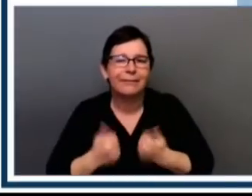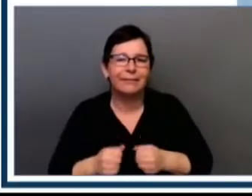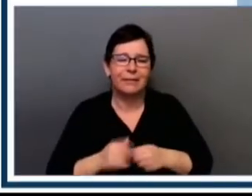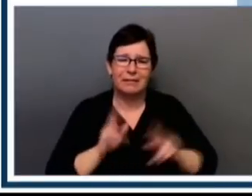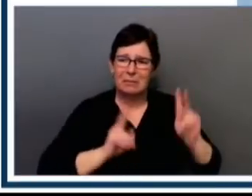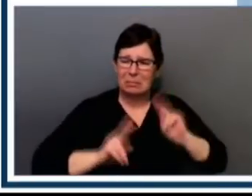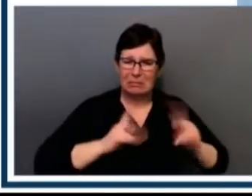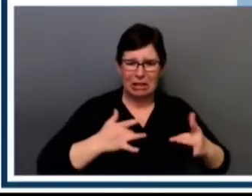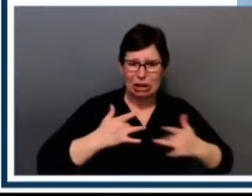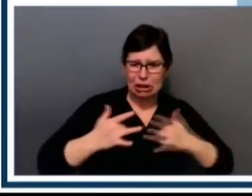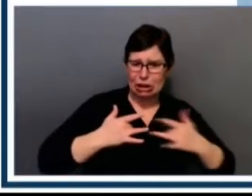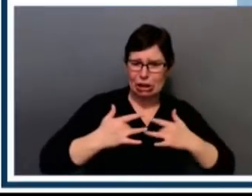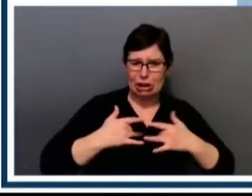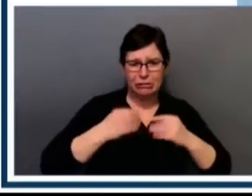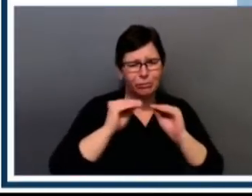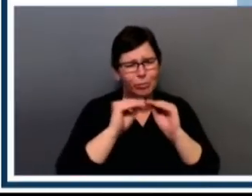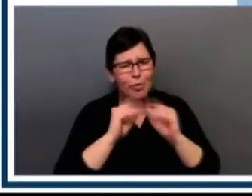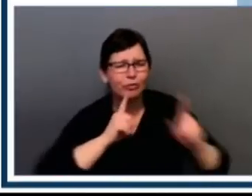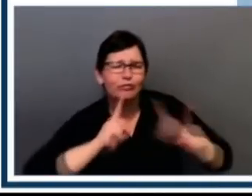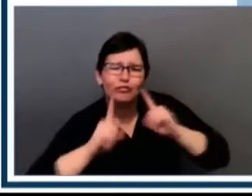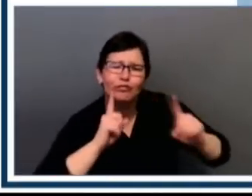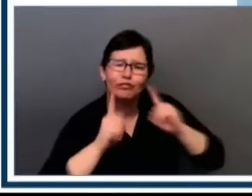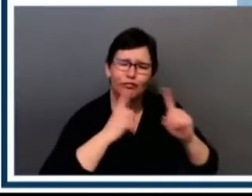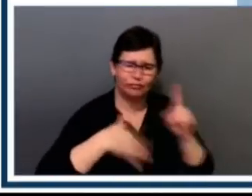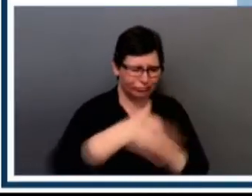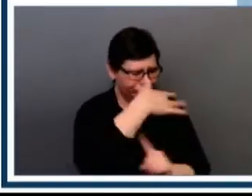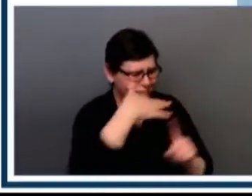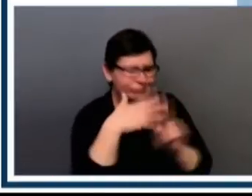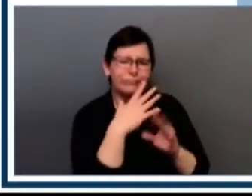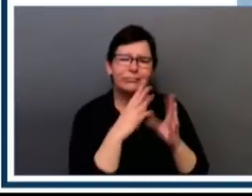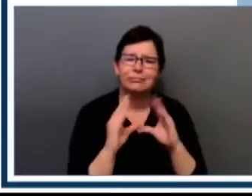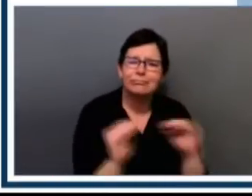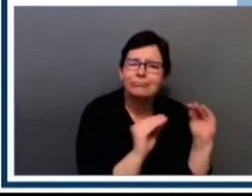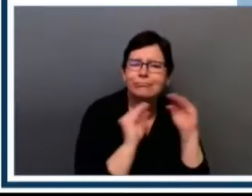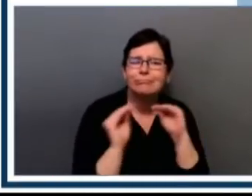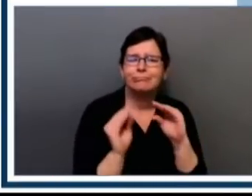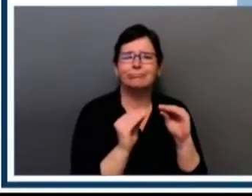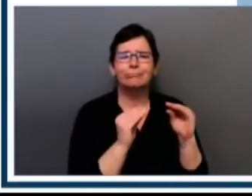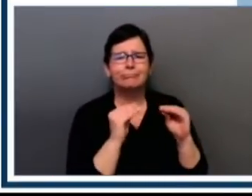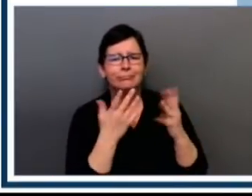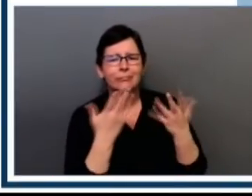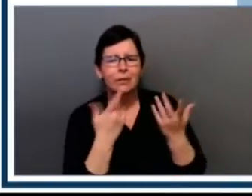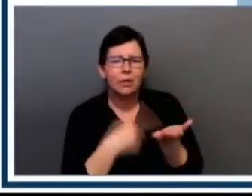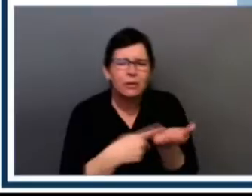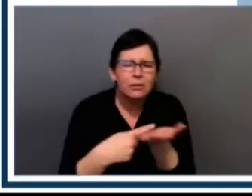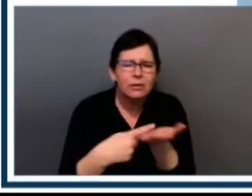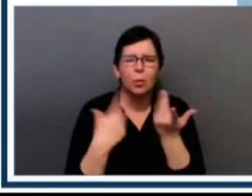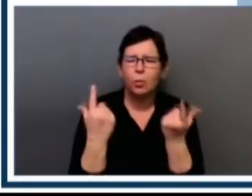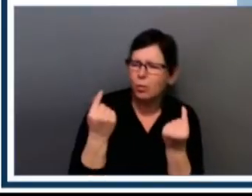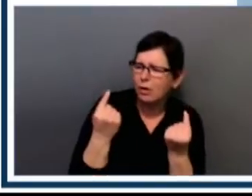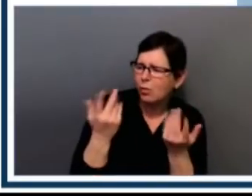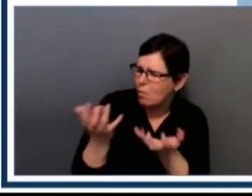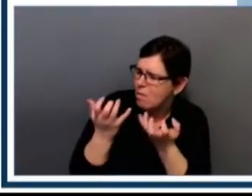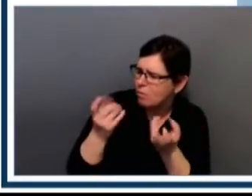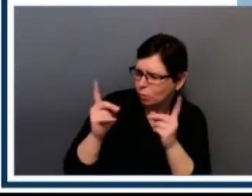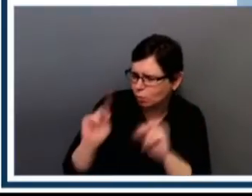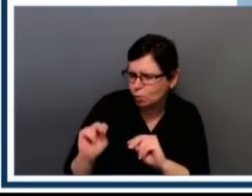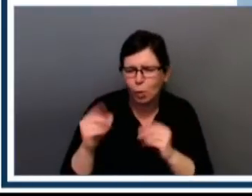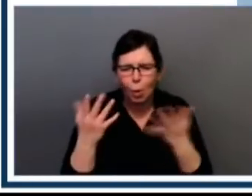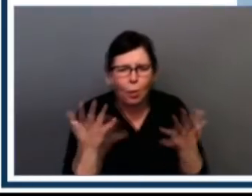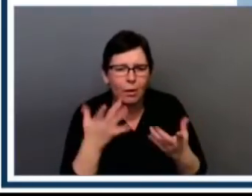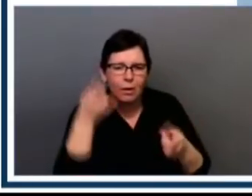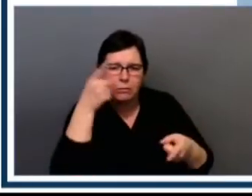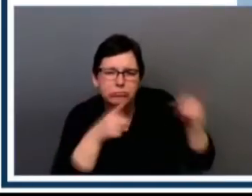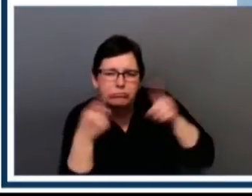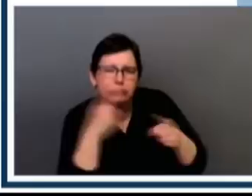as well are going to do to help. If somebody's at increased risk, well, it's important that they have a conversation with other people in their family